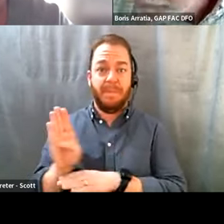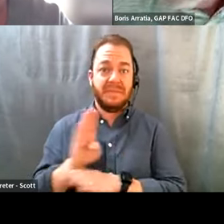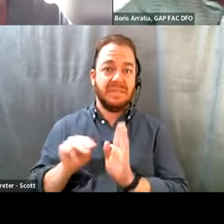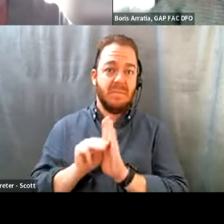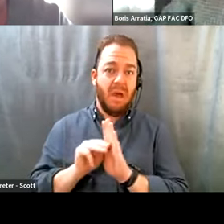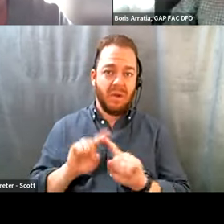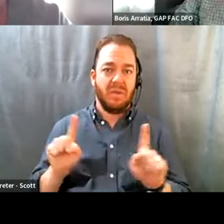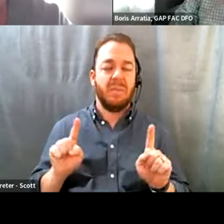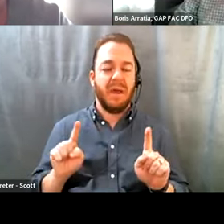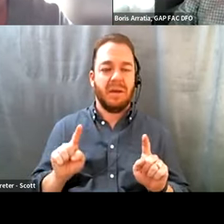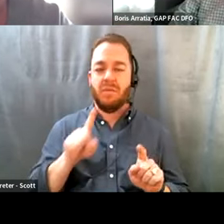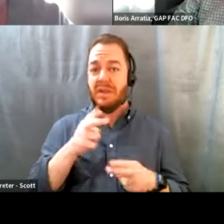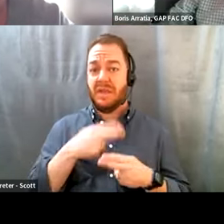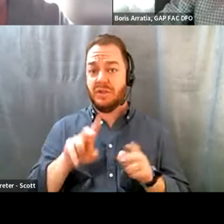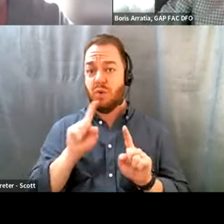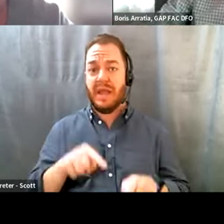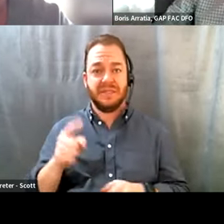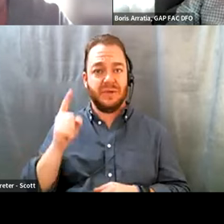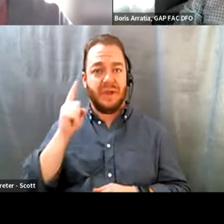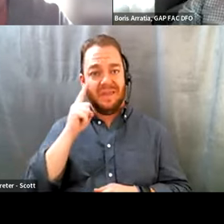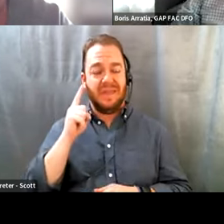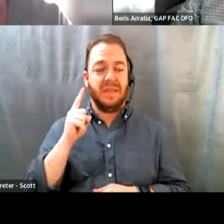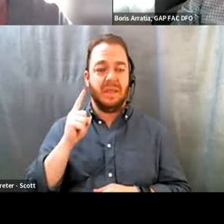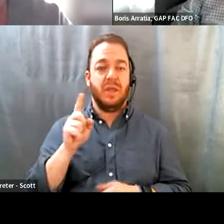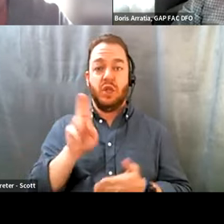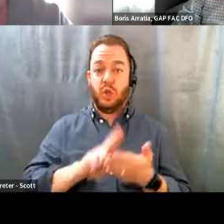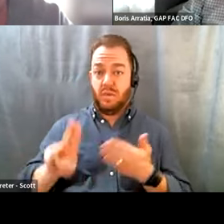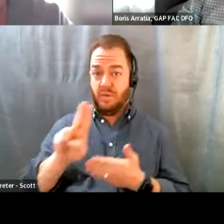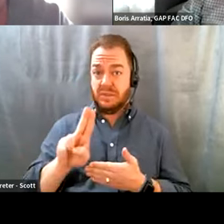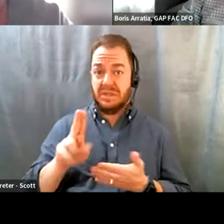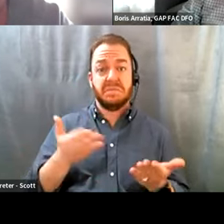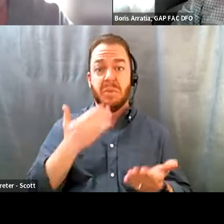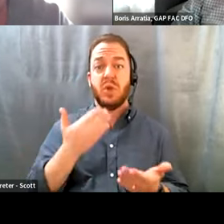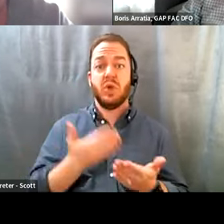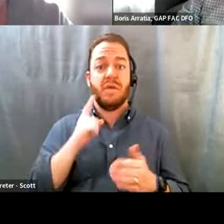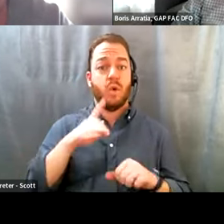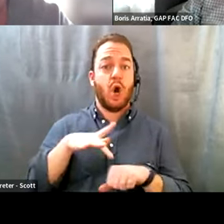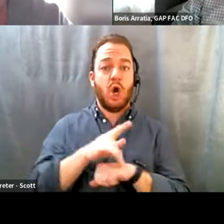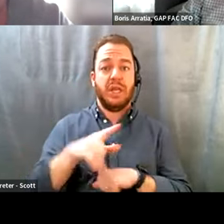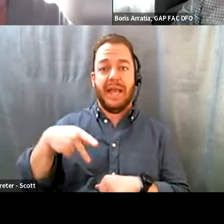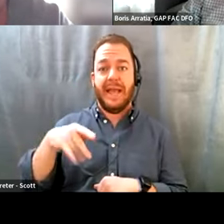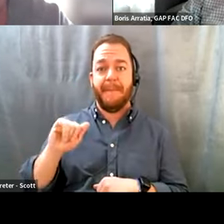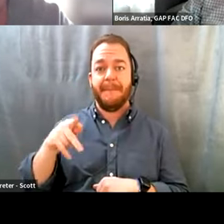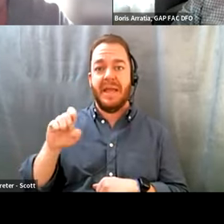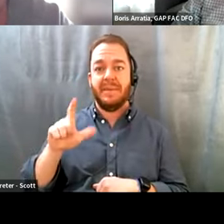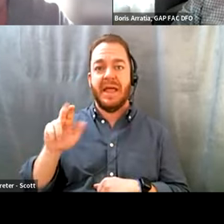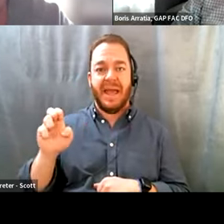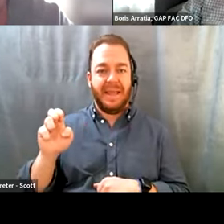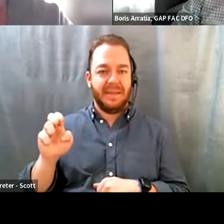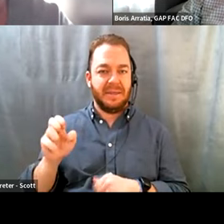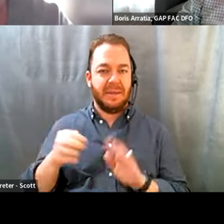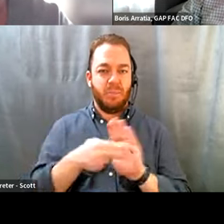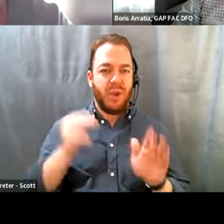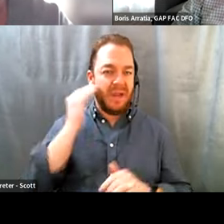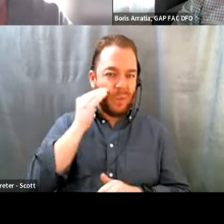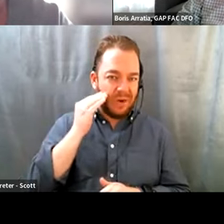So I guess just the short answer to your question, I think that universities could be good as an early pipeline brand awareness point of view.